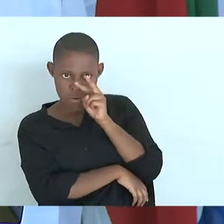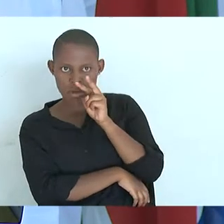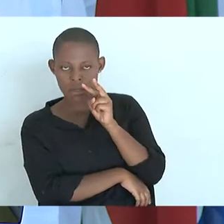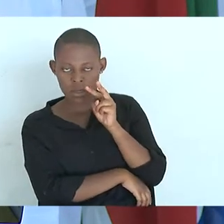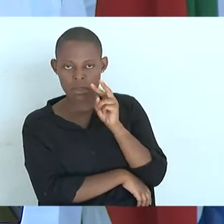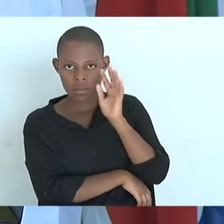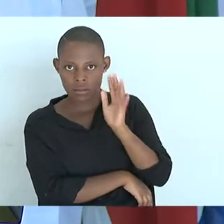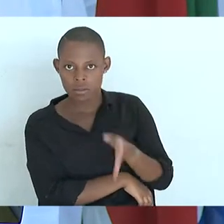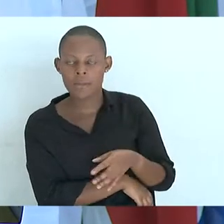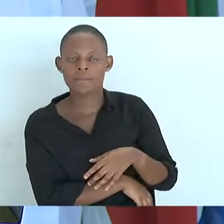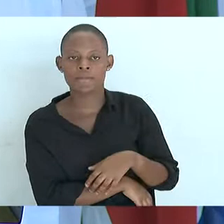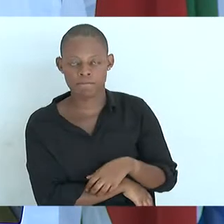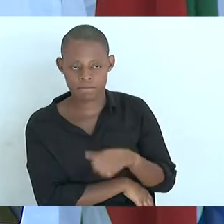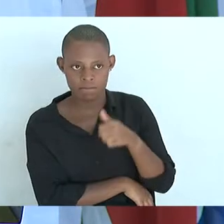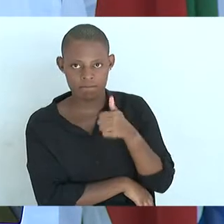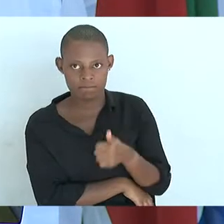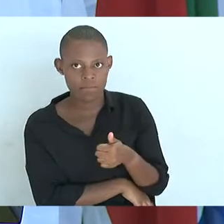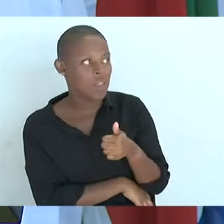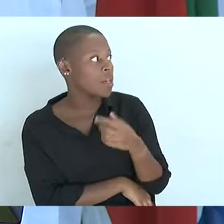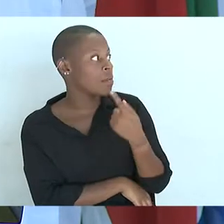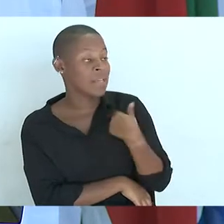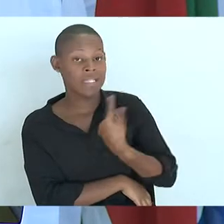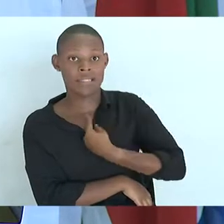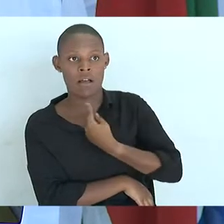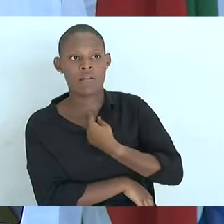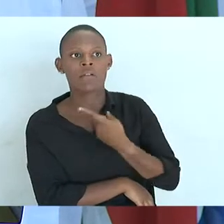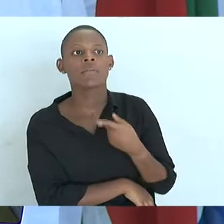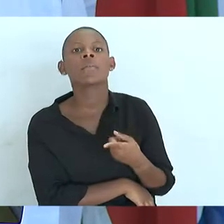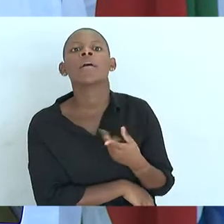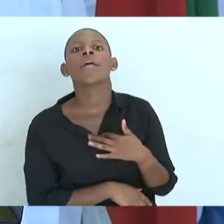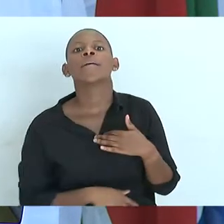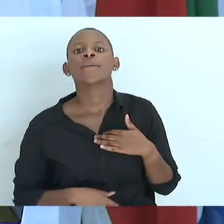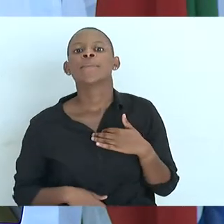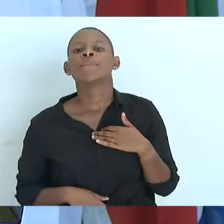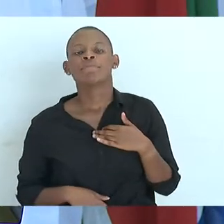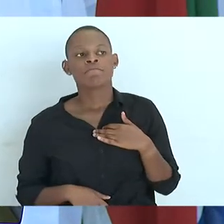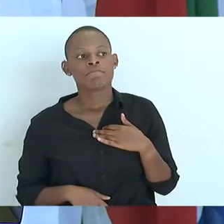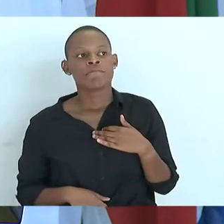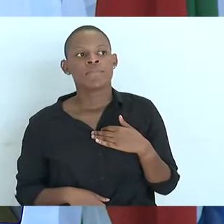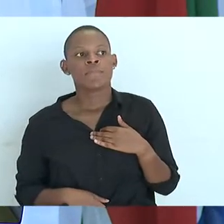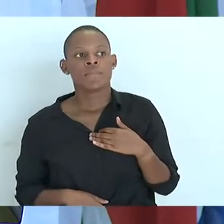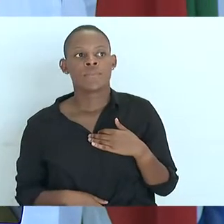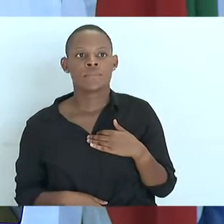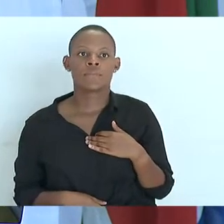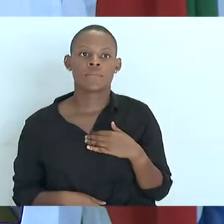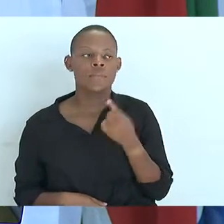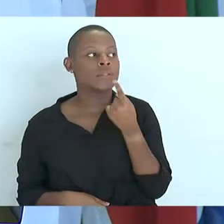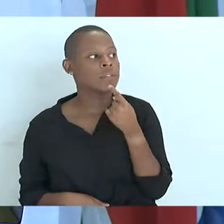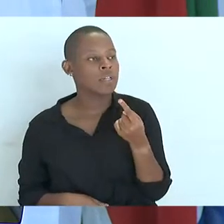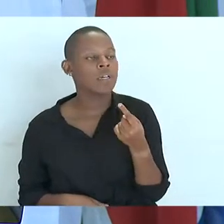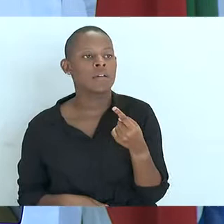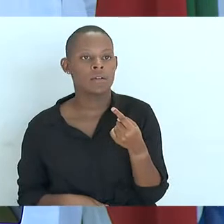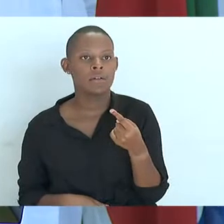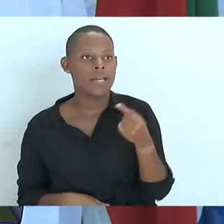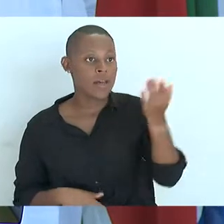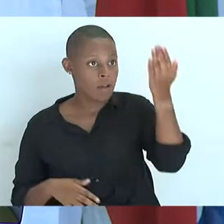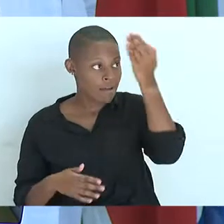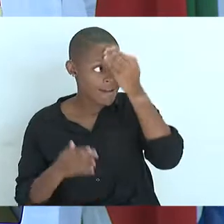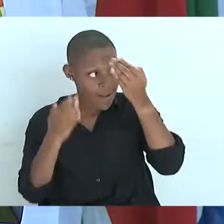Let me put myself to a safer side. The protocol is